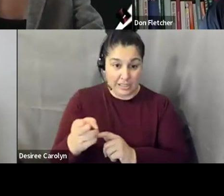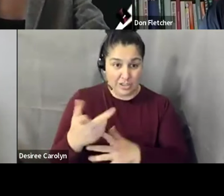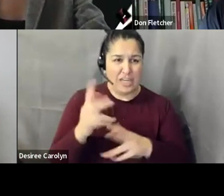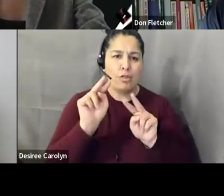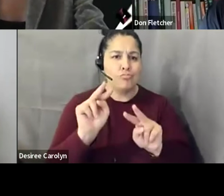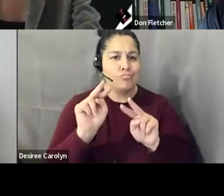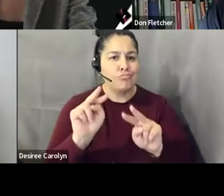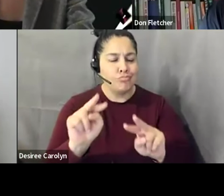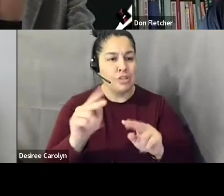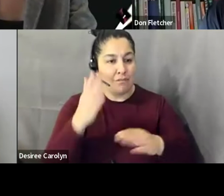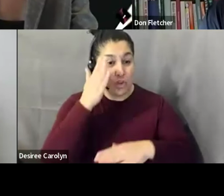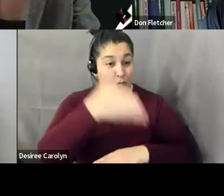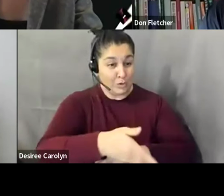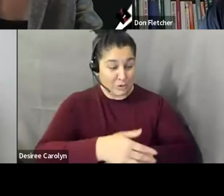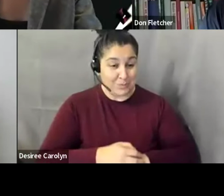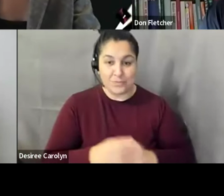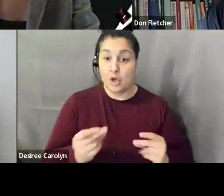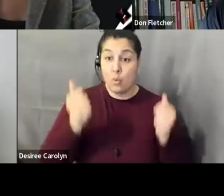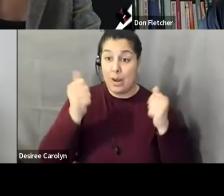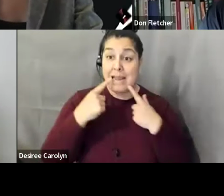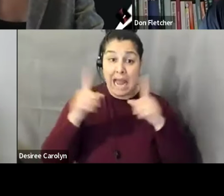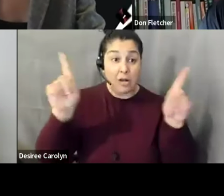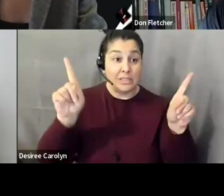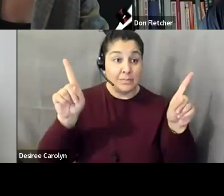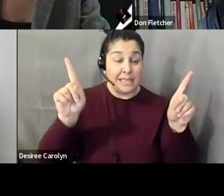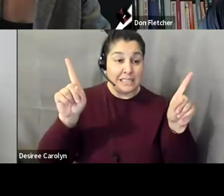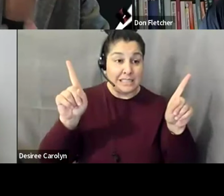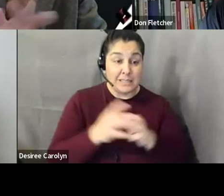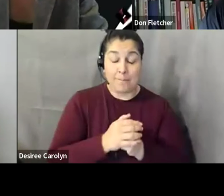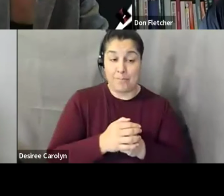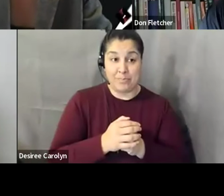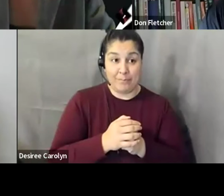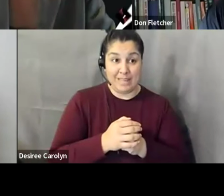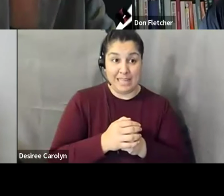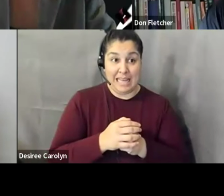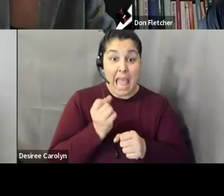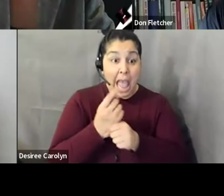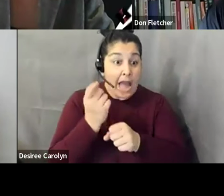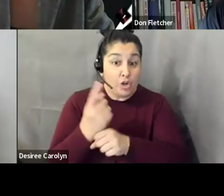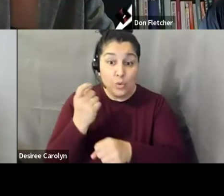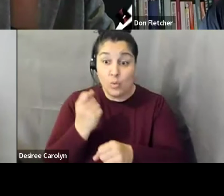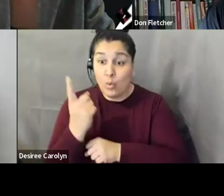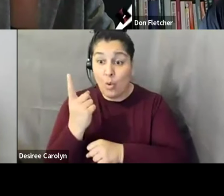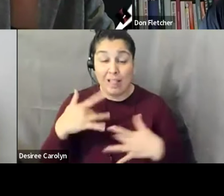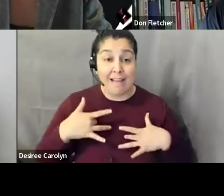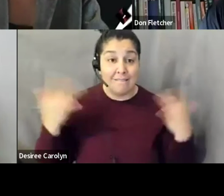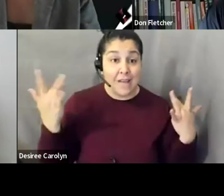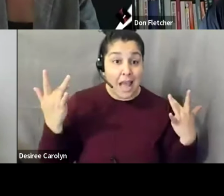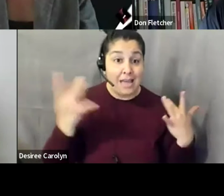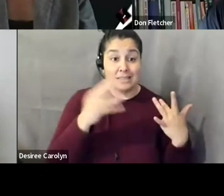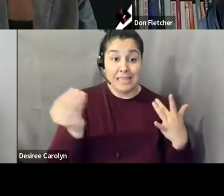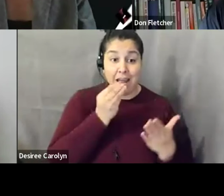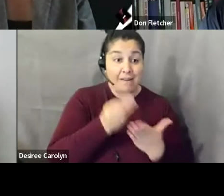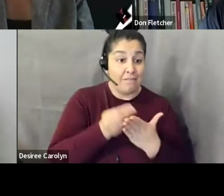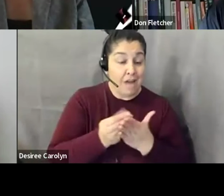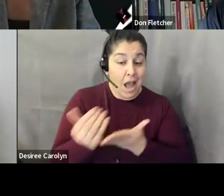quick announcements. First, HLAA's major annual fun event and fundraiser is the Walk for Hearing.